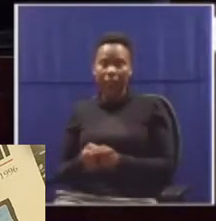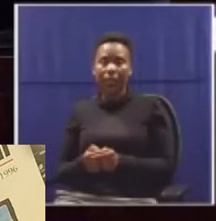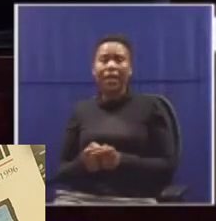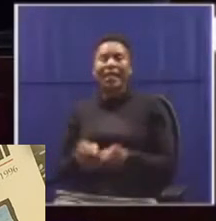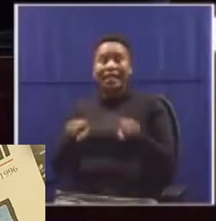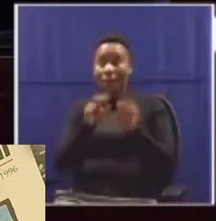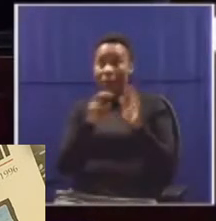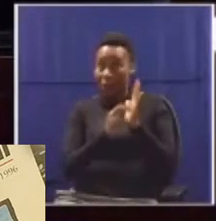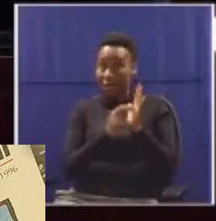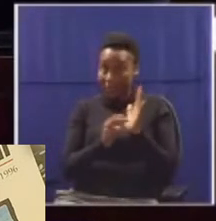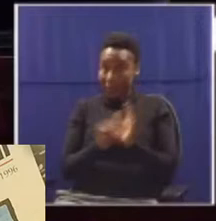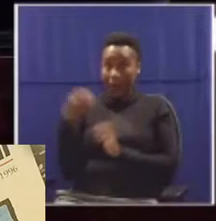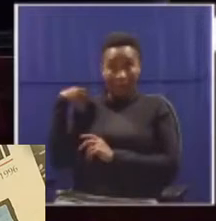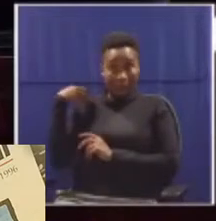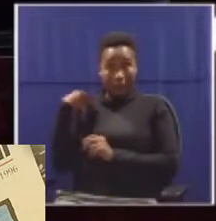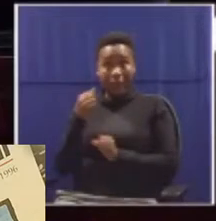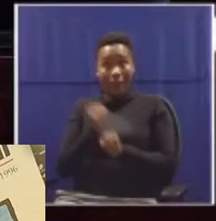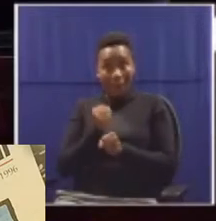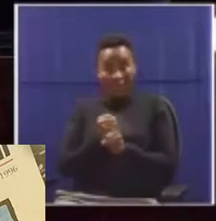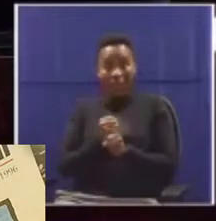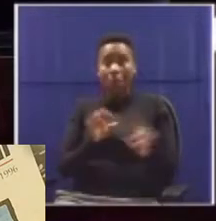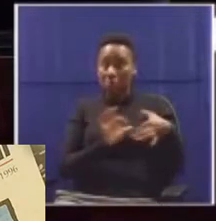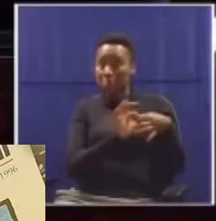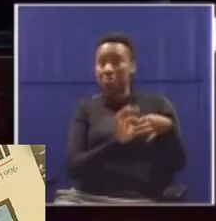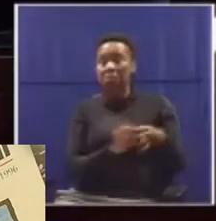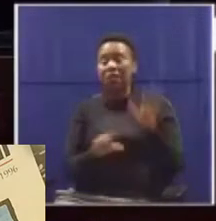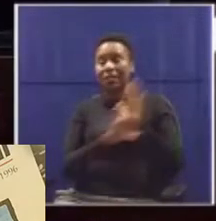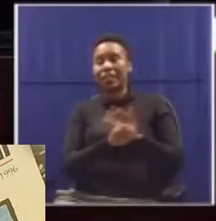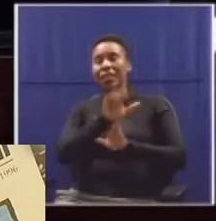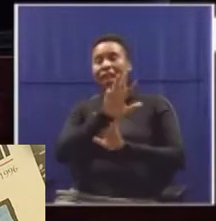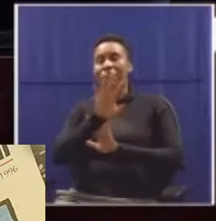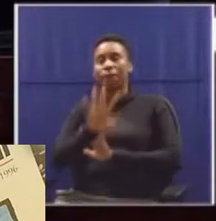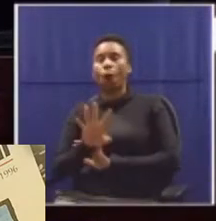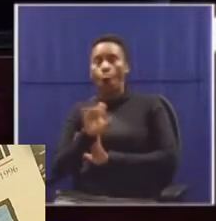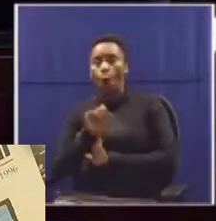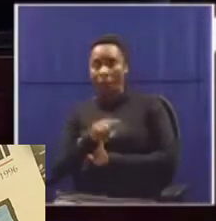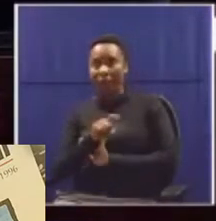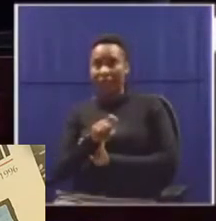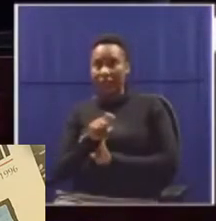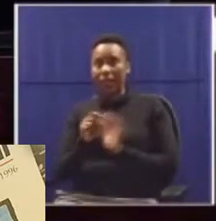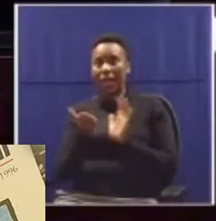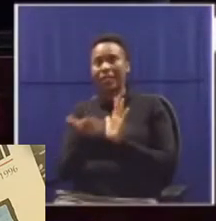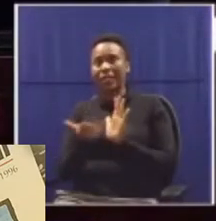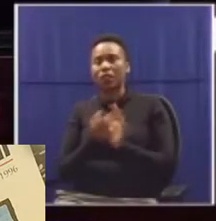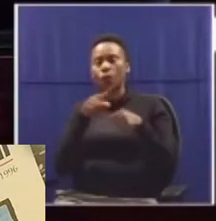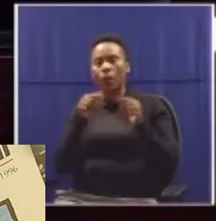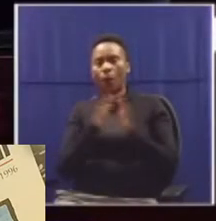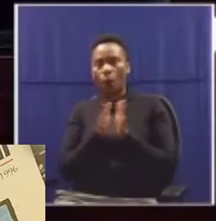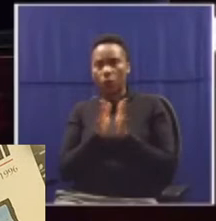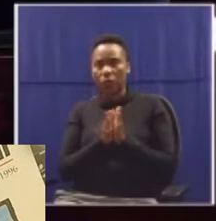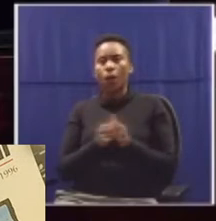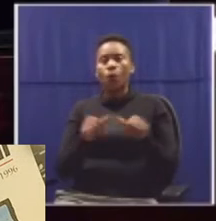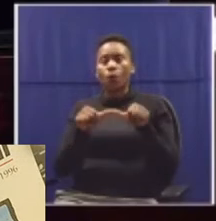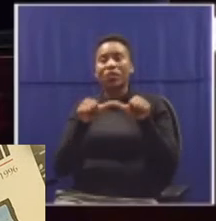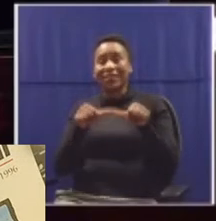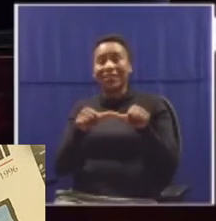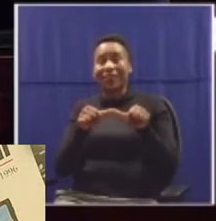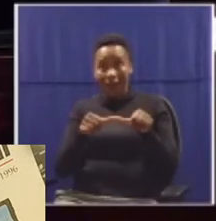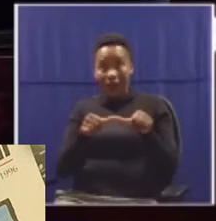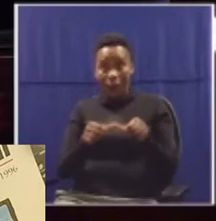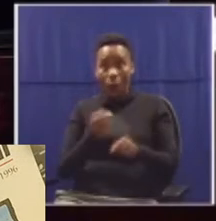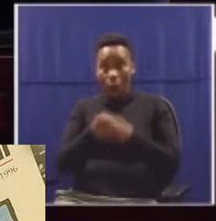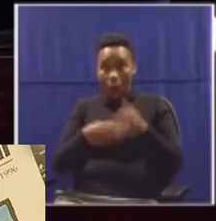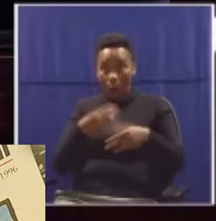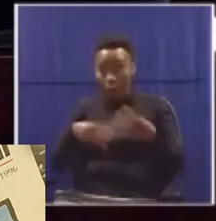the minister makes relates to section 94 of the ACT which deals with election procedures of the legal practice Council